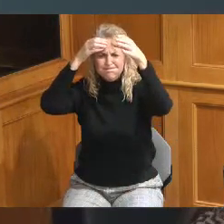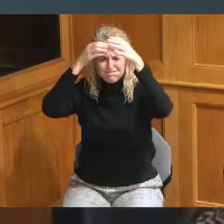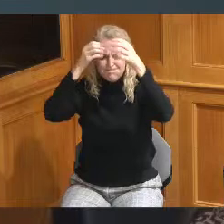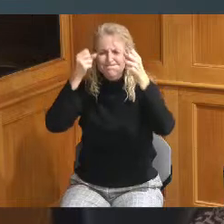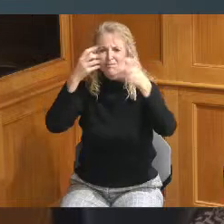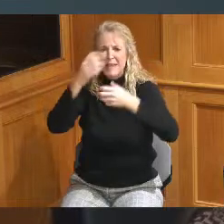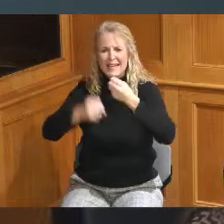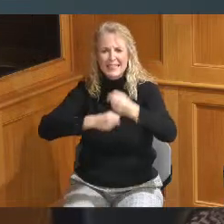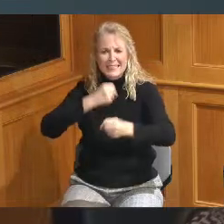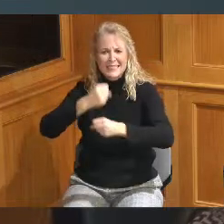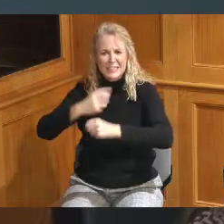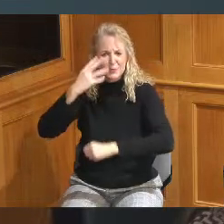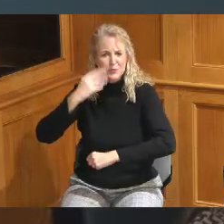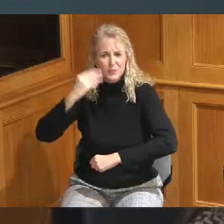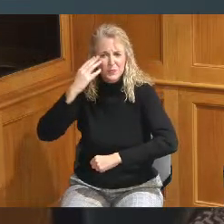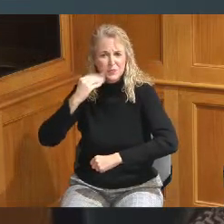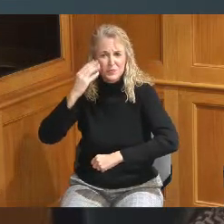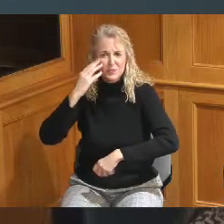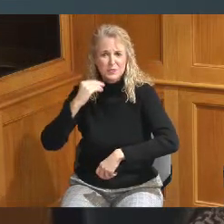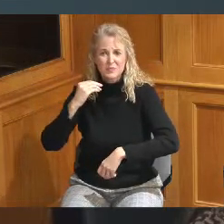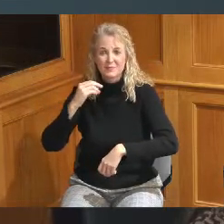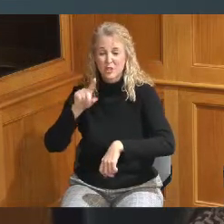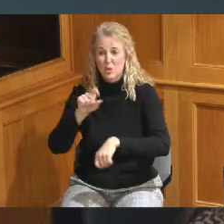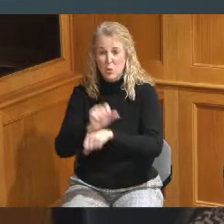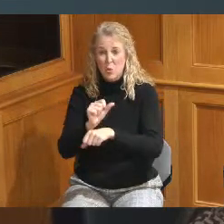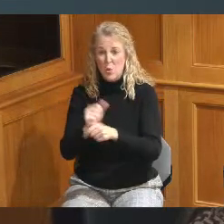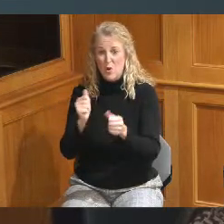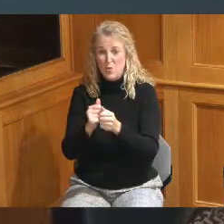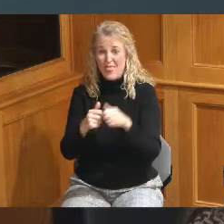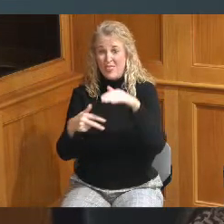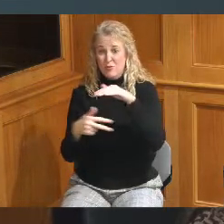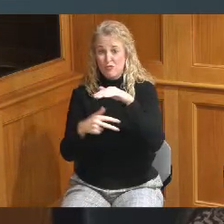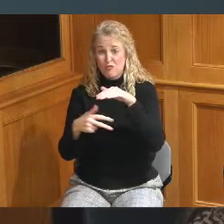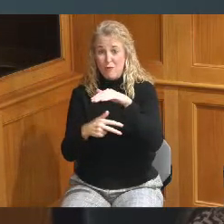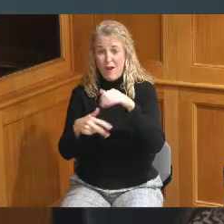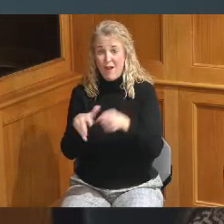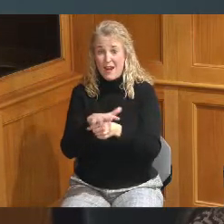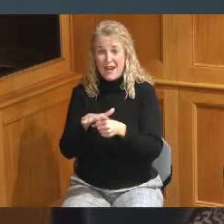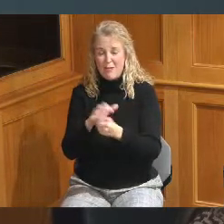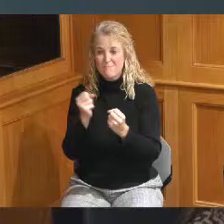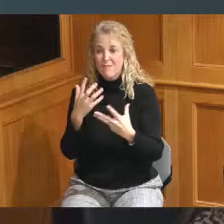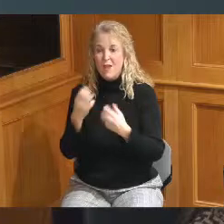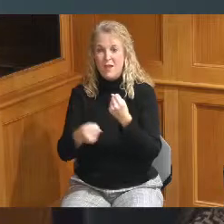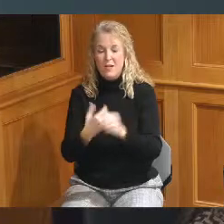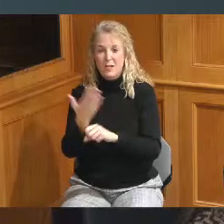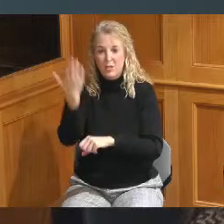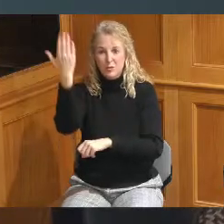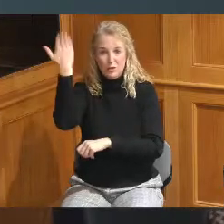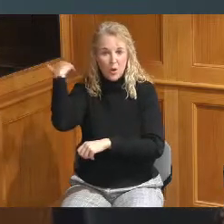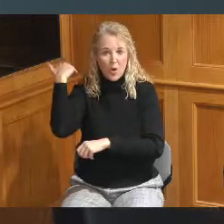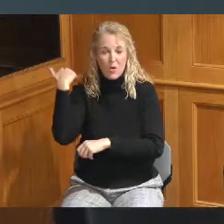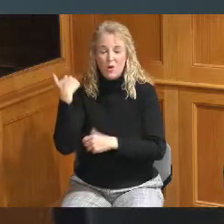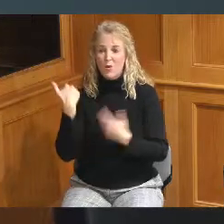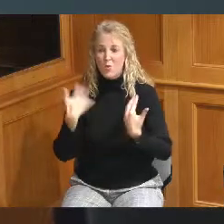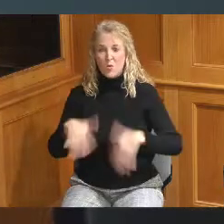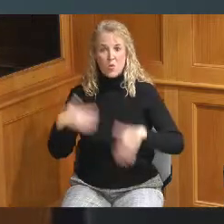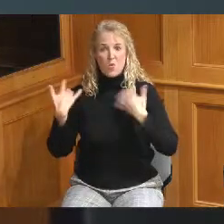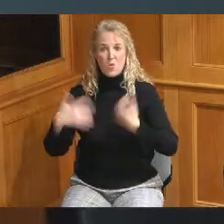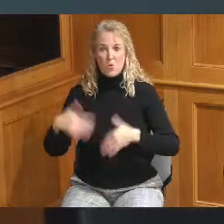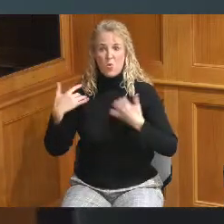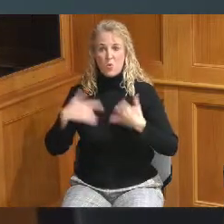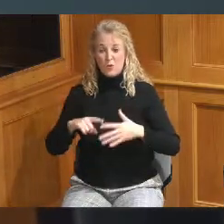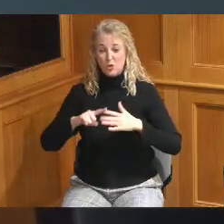been with the garages before the garages were even built, from concept to completion, and then